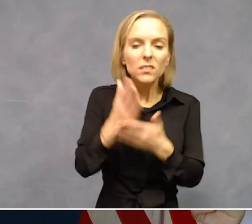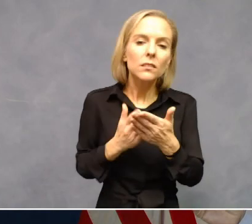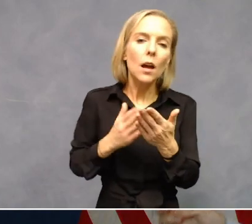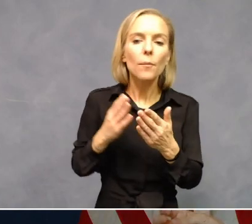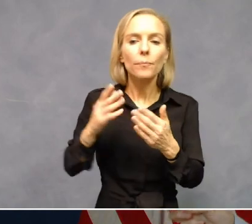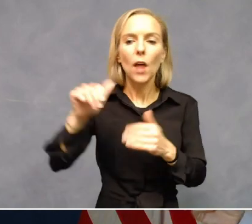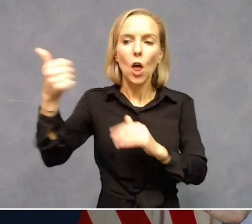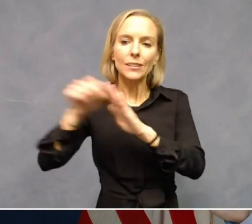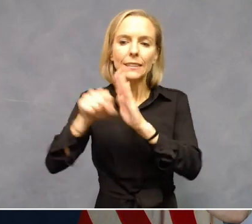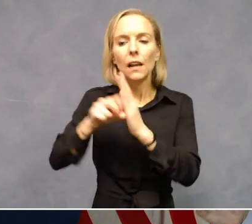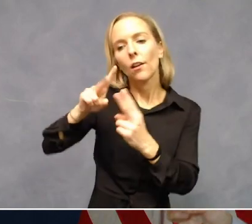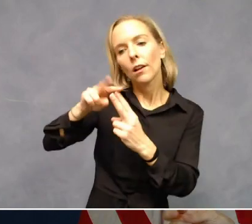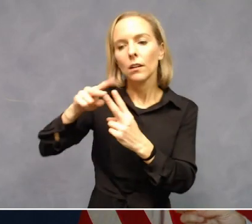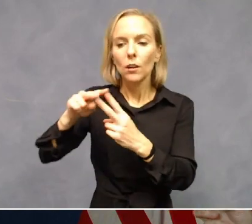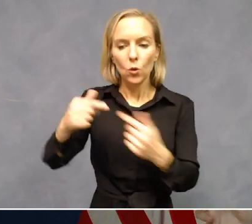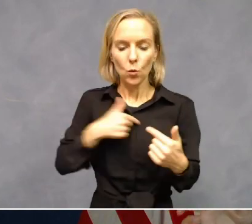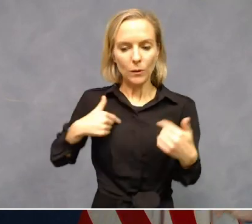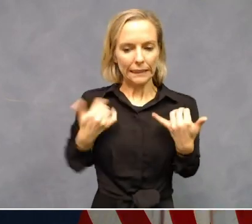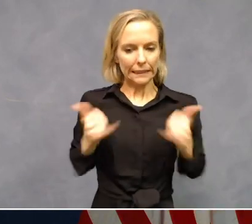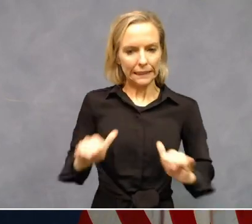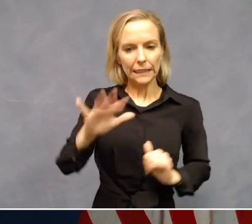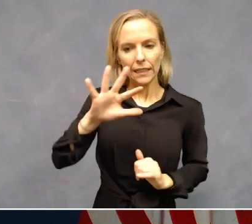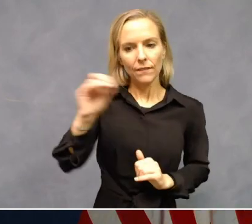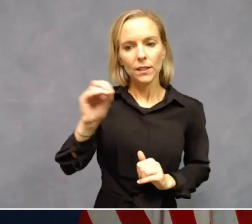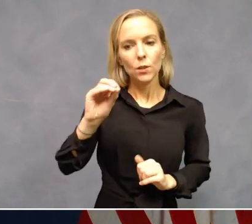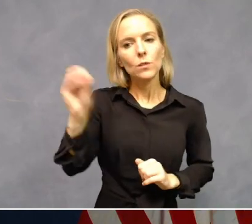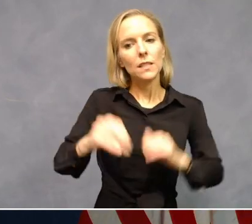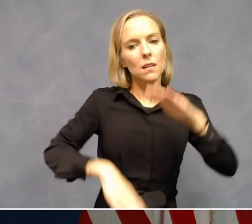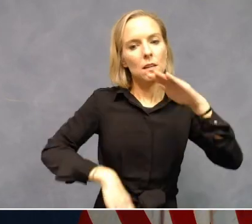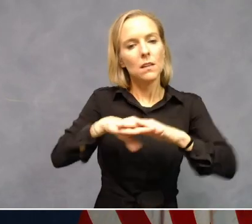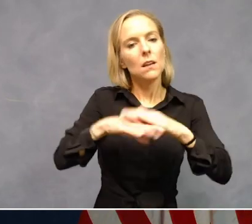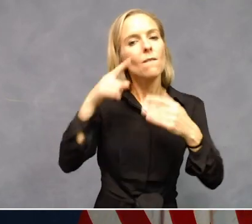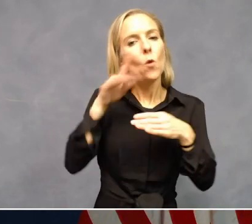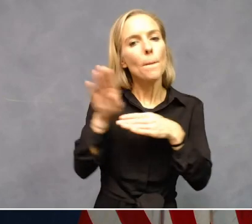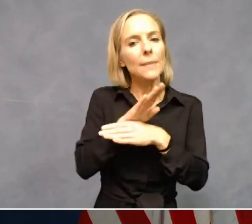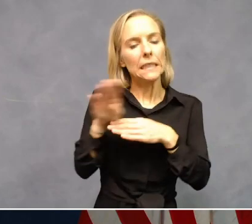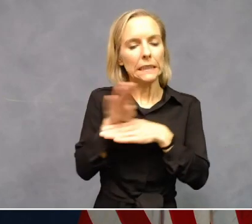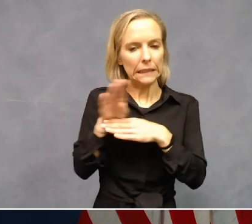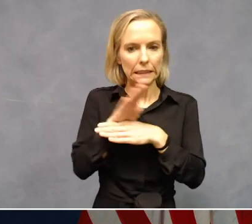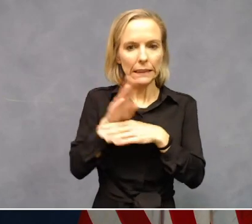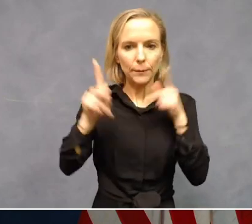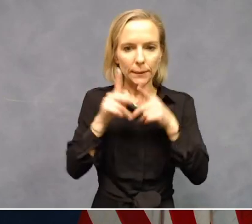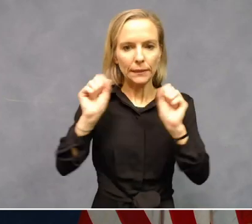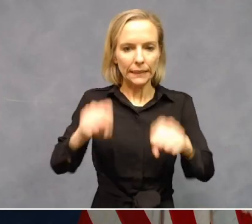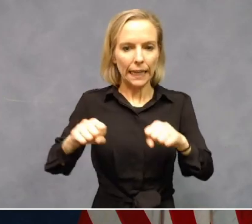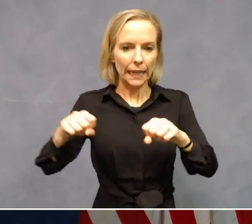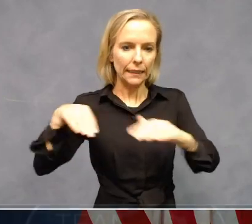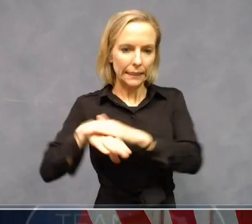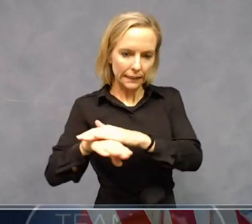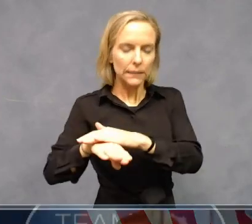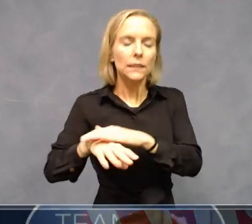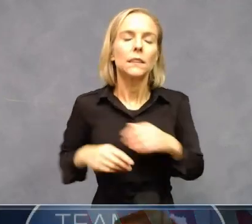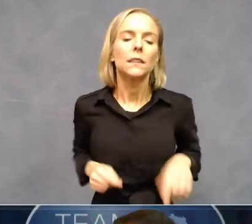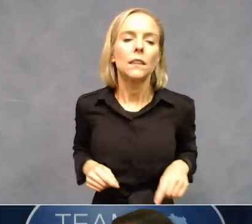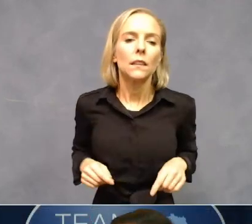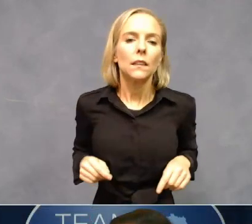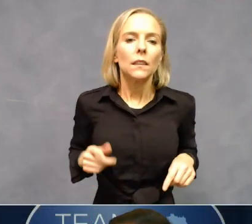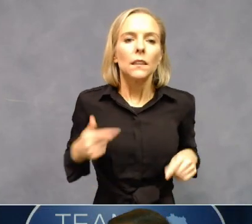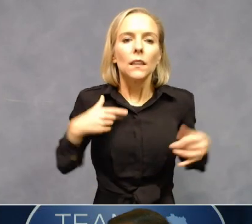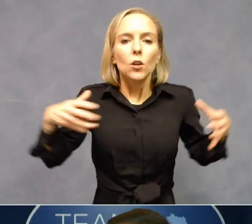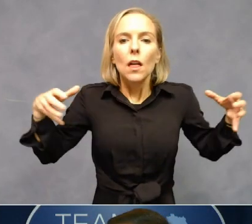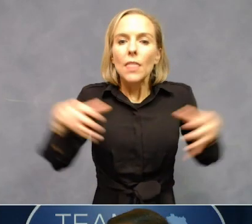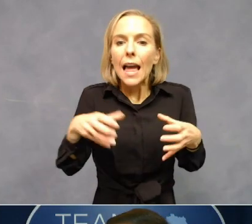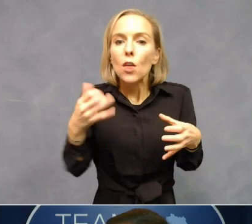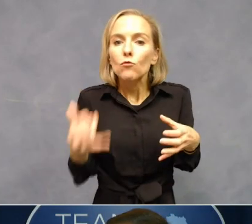at 50% capacity for businesses that are there. We have gatherings right now